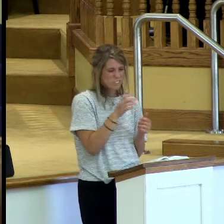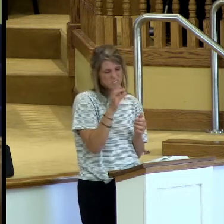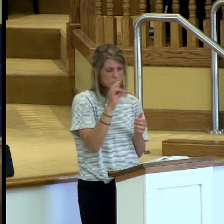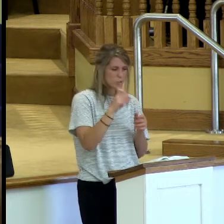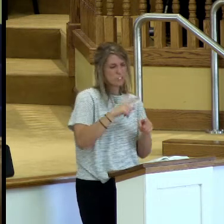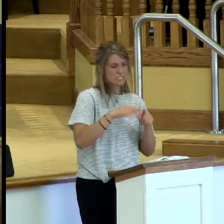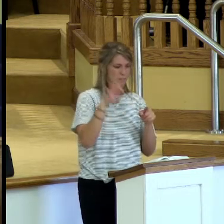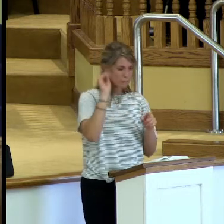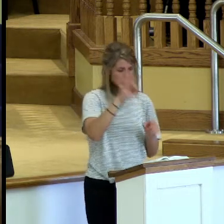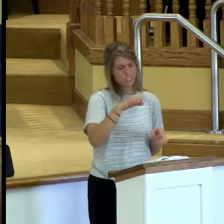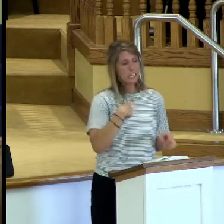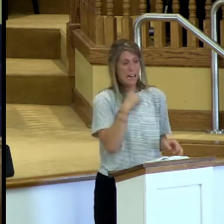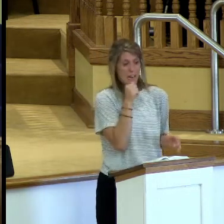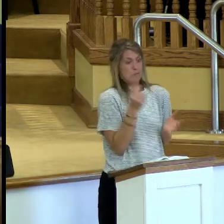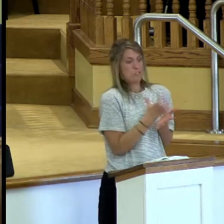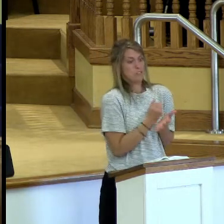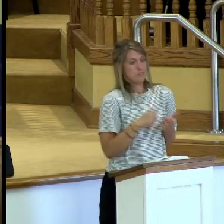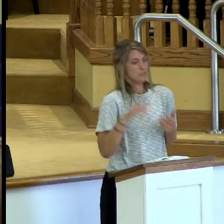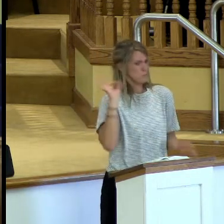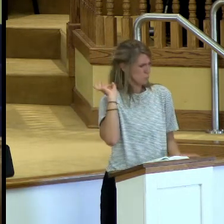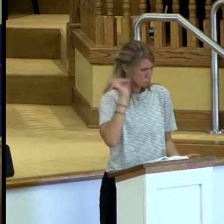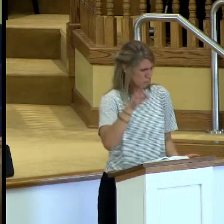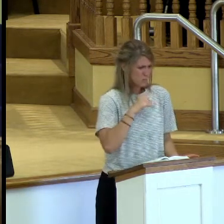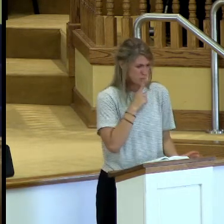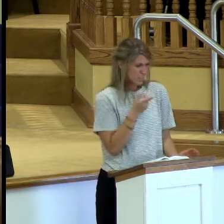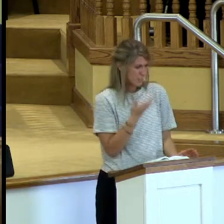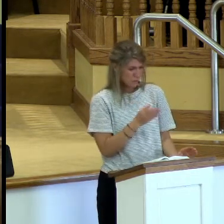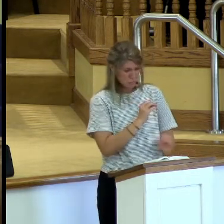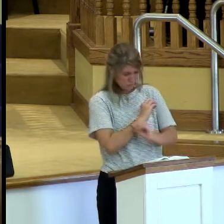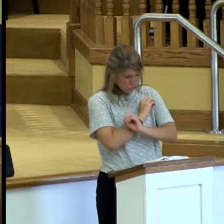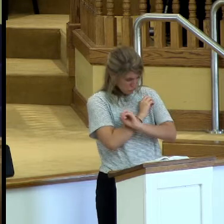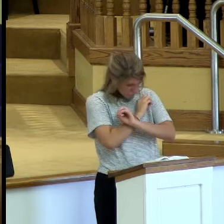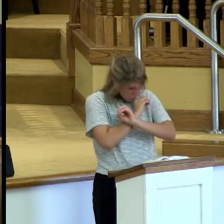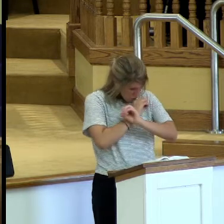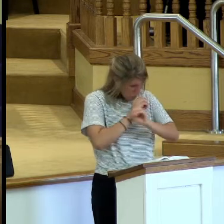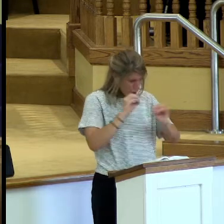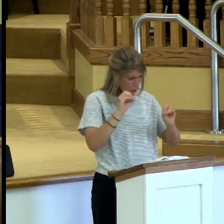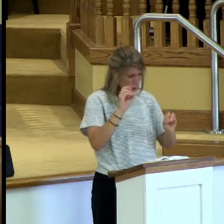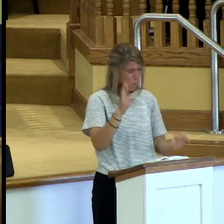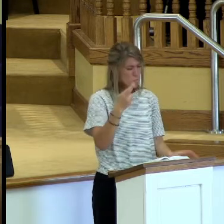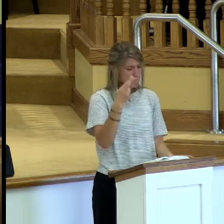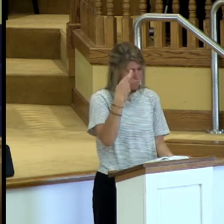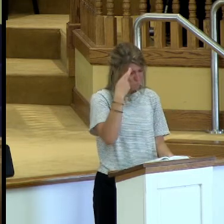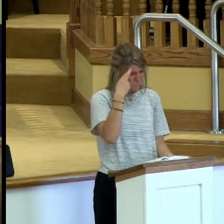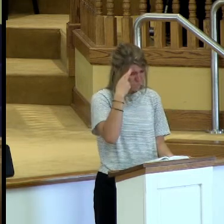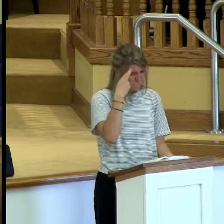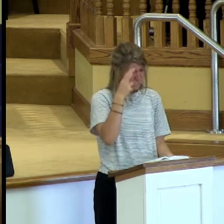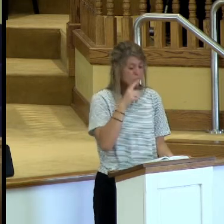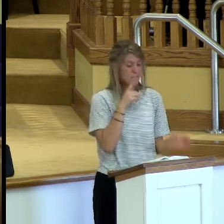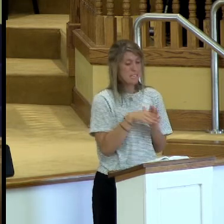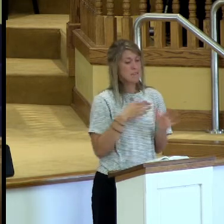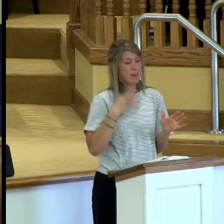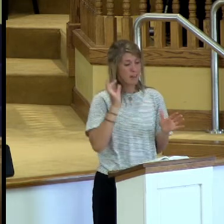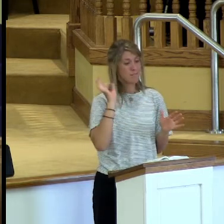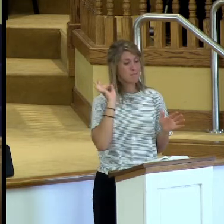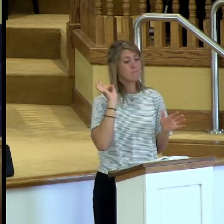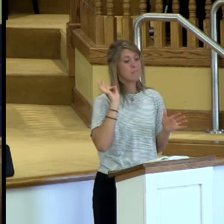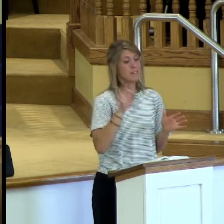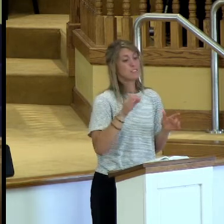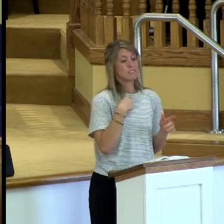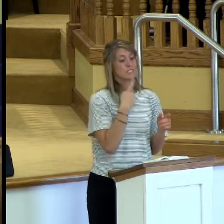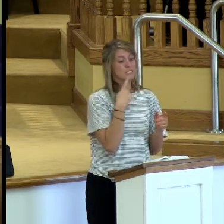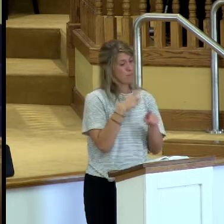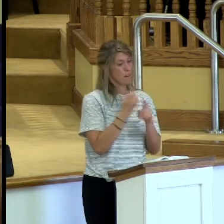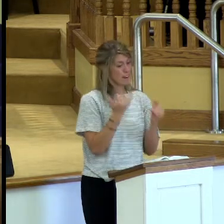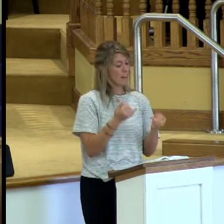I don't deserve to do this. There is no reason. It's in my message, but I'm going to say it right